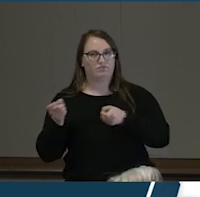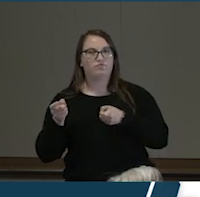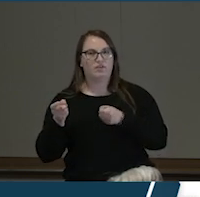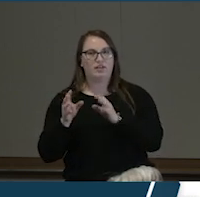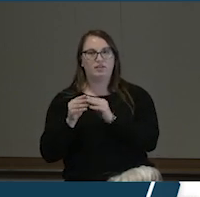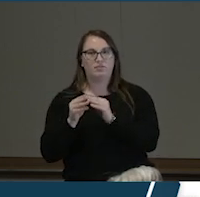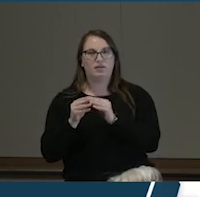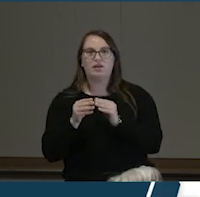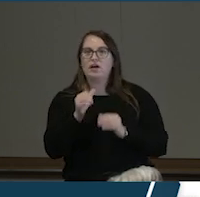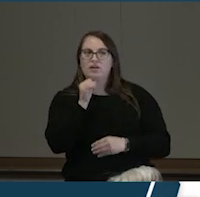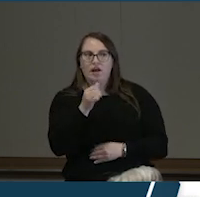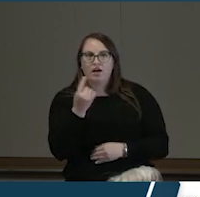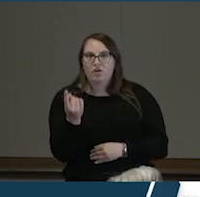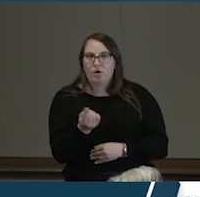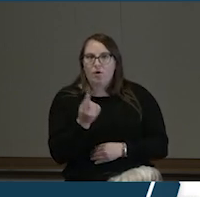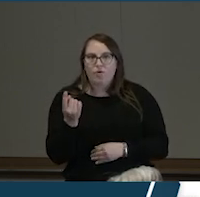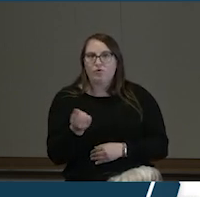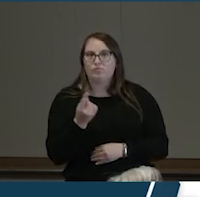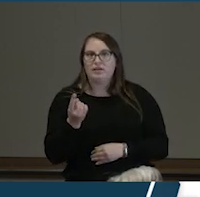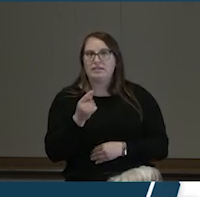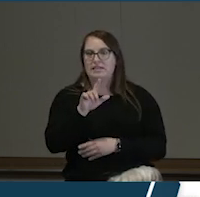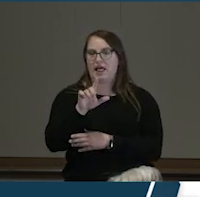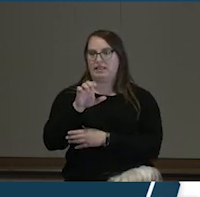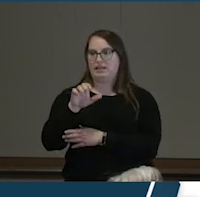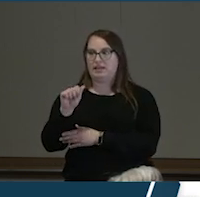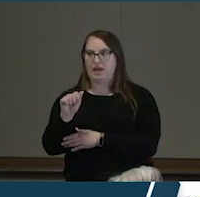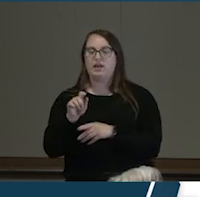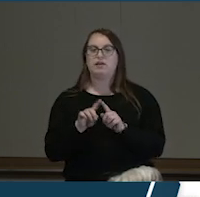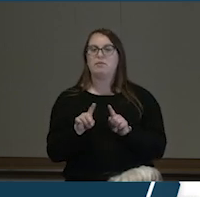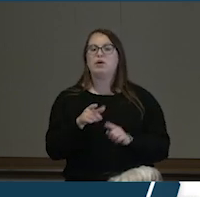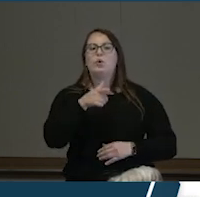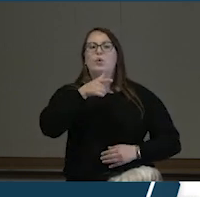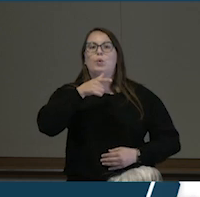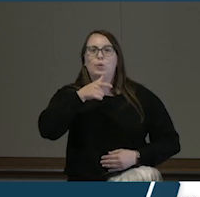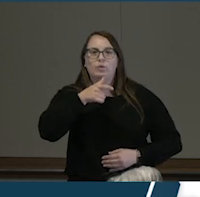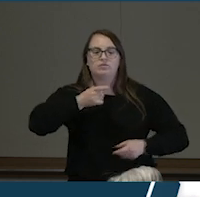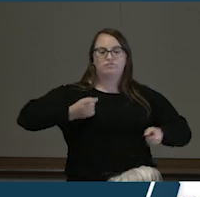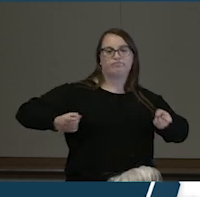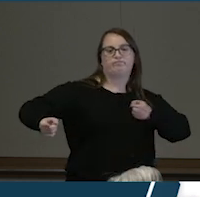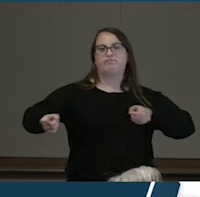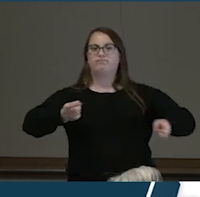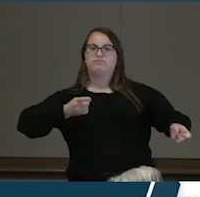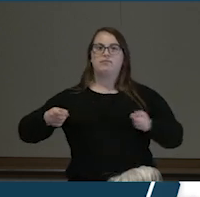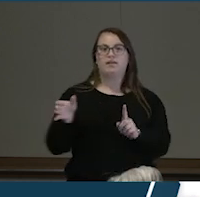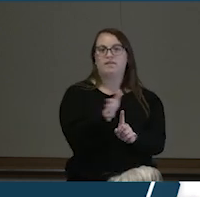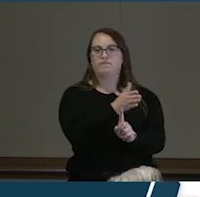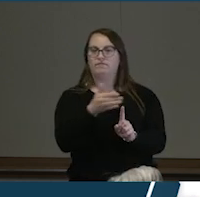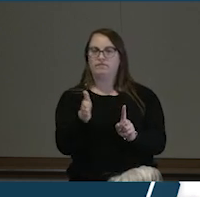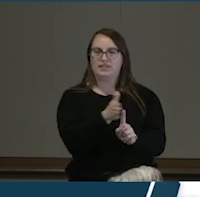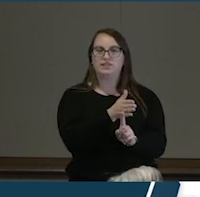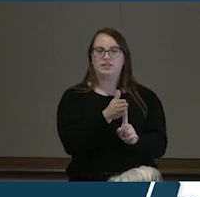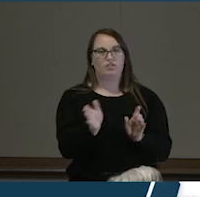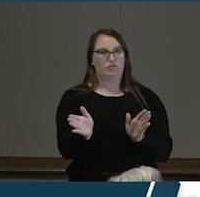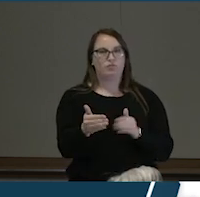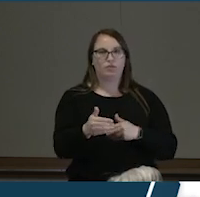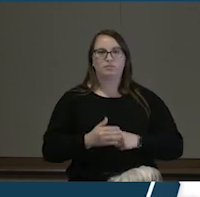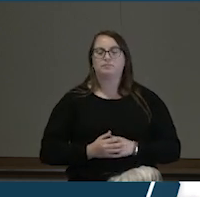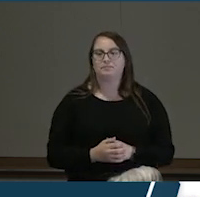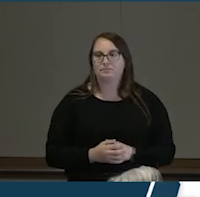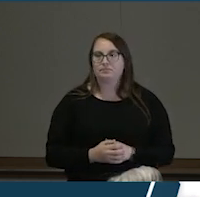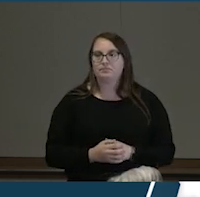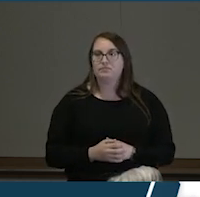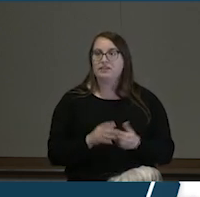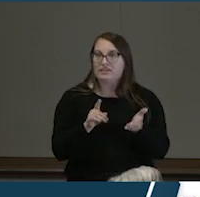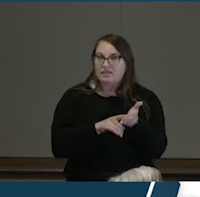table. You got to figure out who's the one who sways the others. And it's with